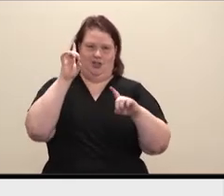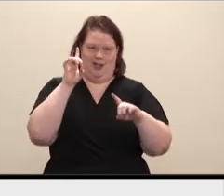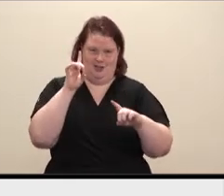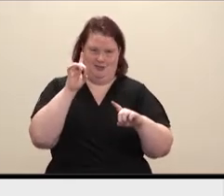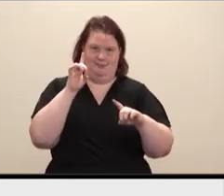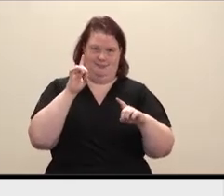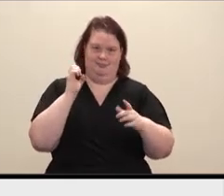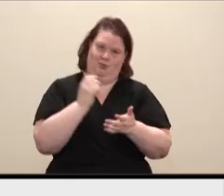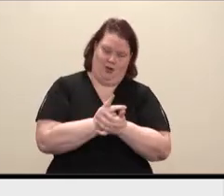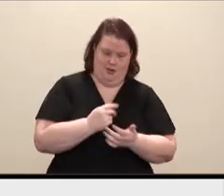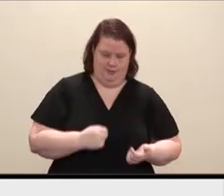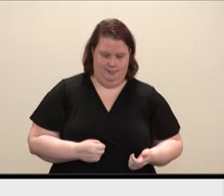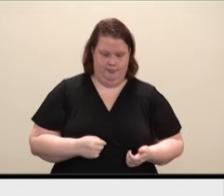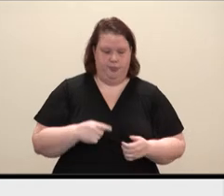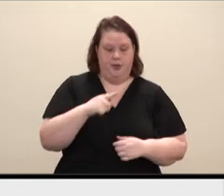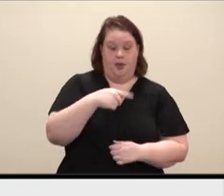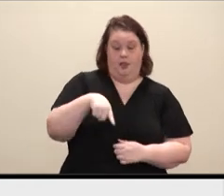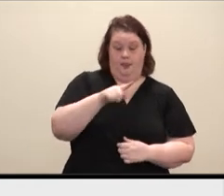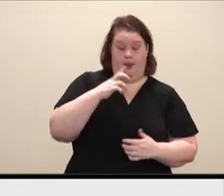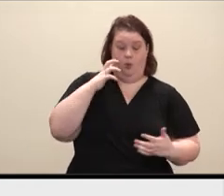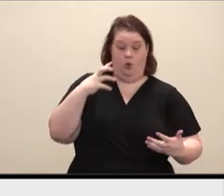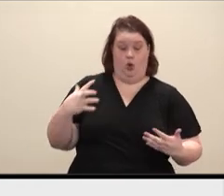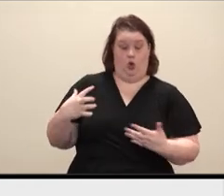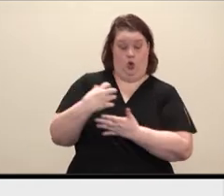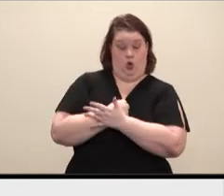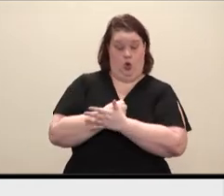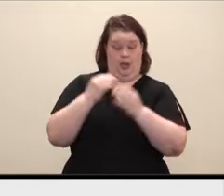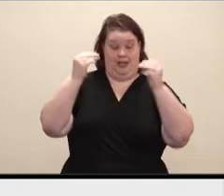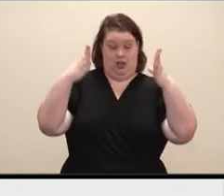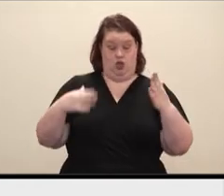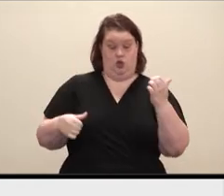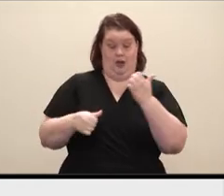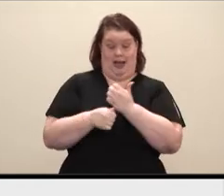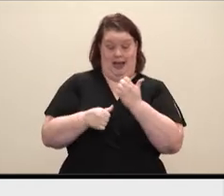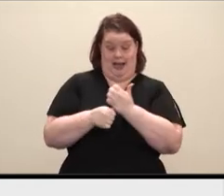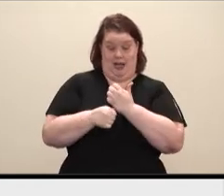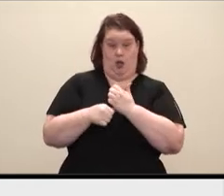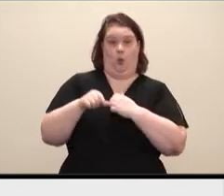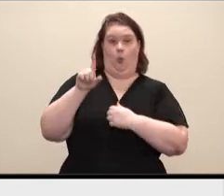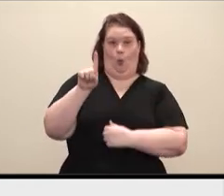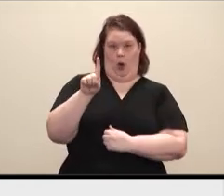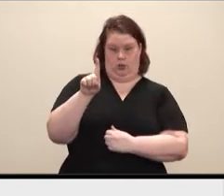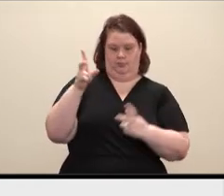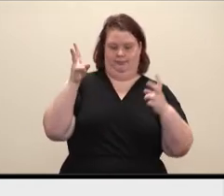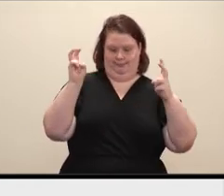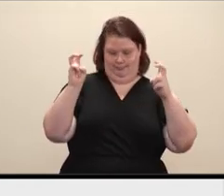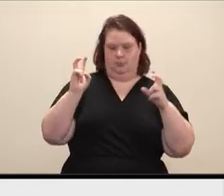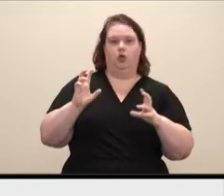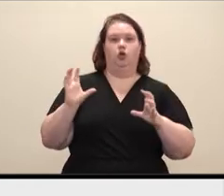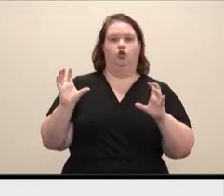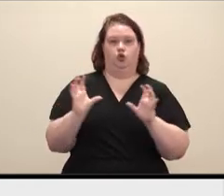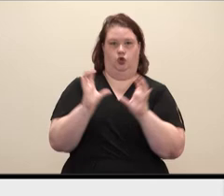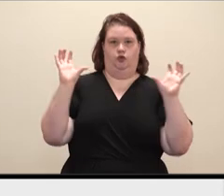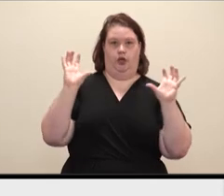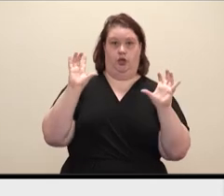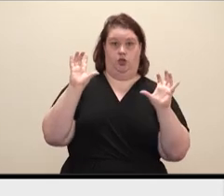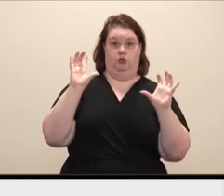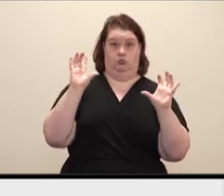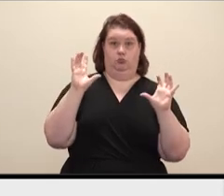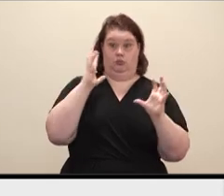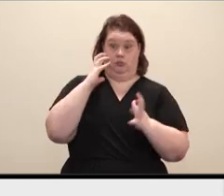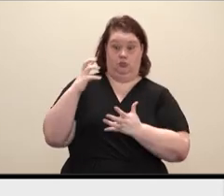earn through these courses. They'll get a teacher aid 1 certification. They'll actually have their first